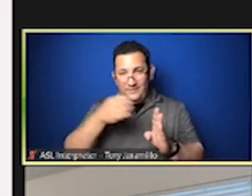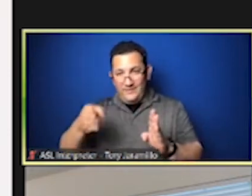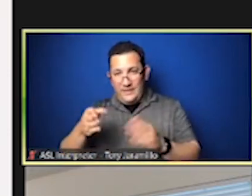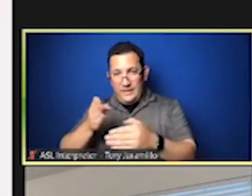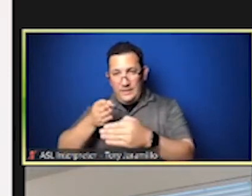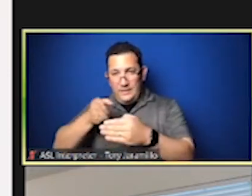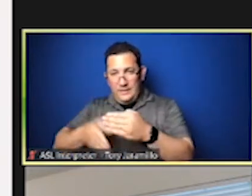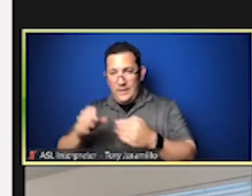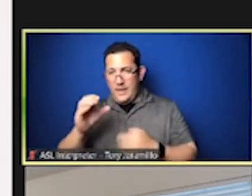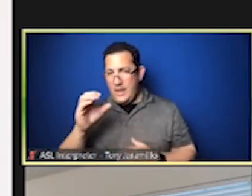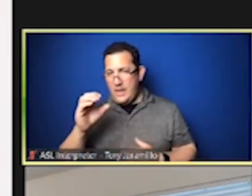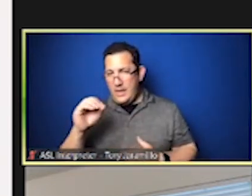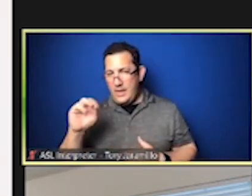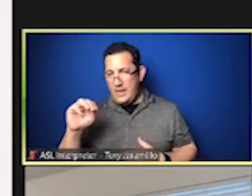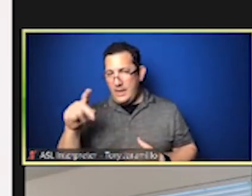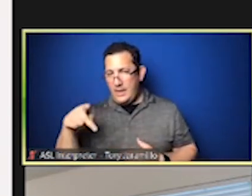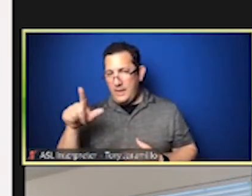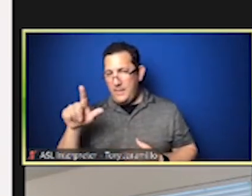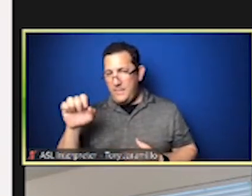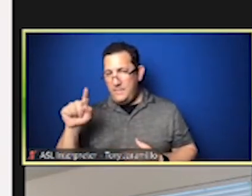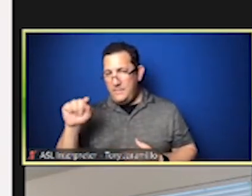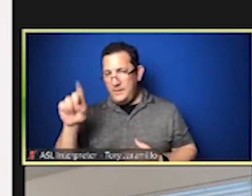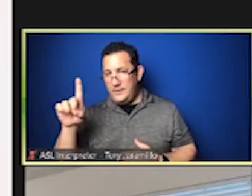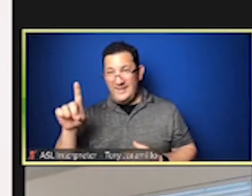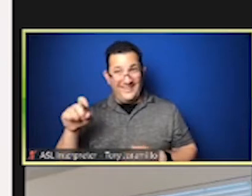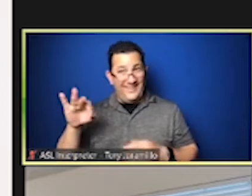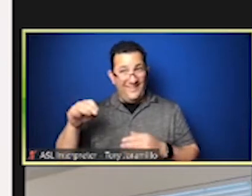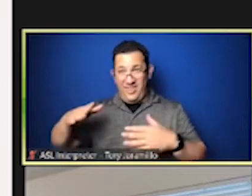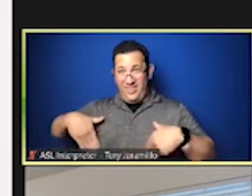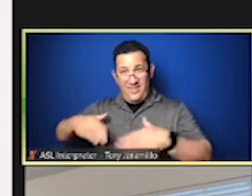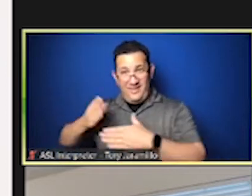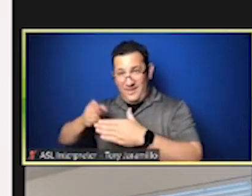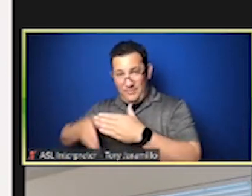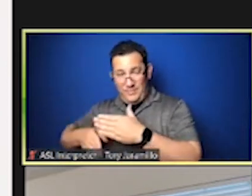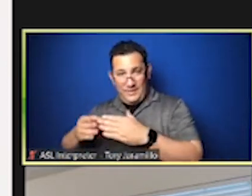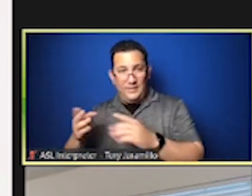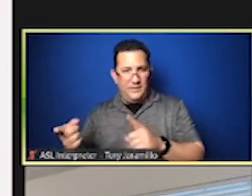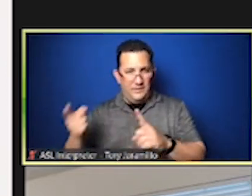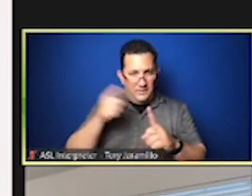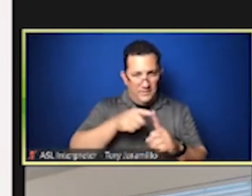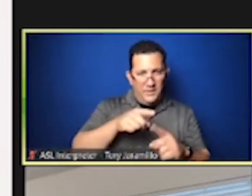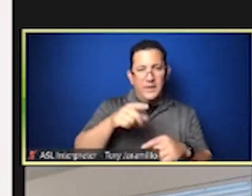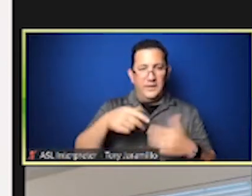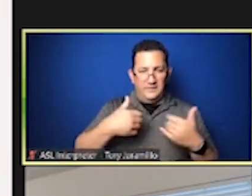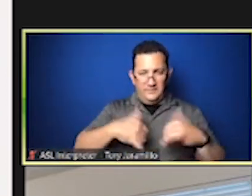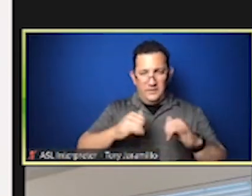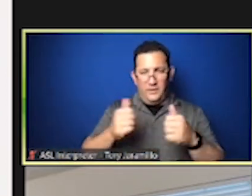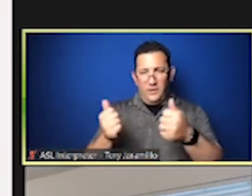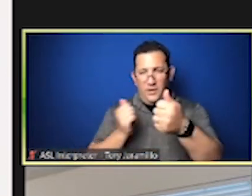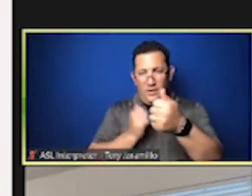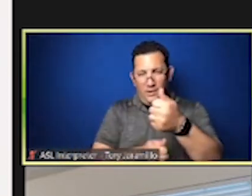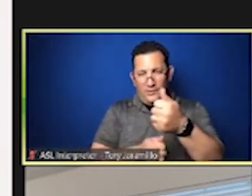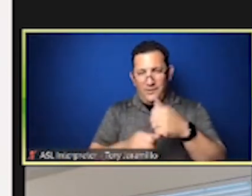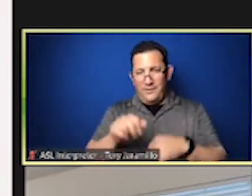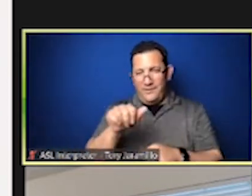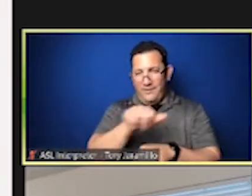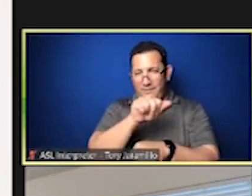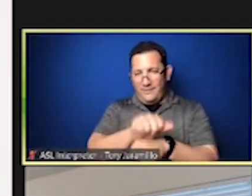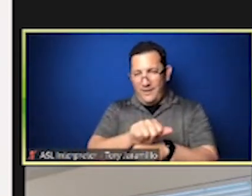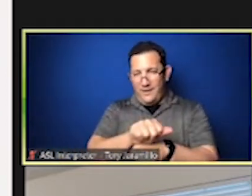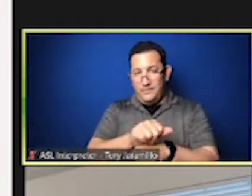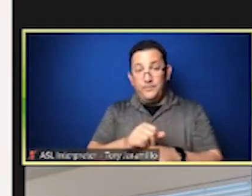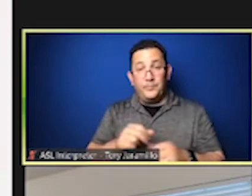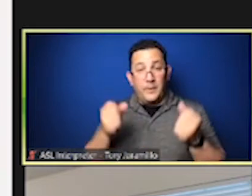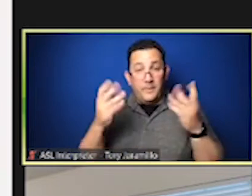Assignments that have not been completed yet are under the assigned section. One thing that some students have been